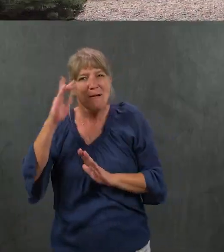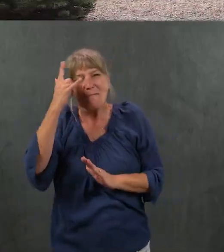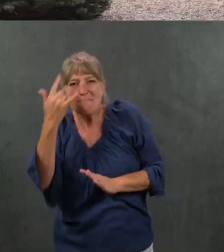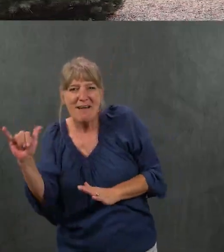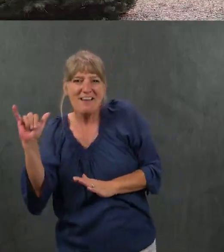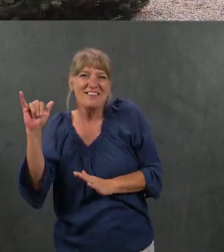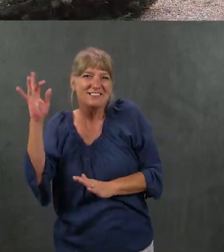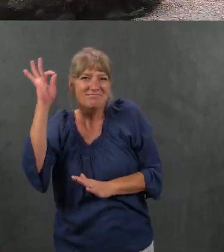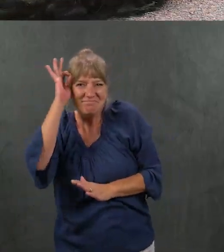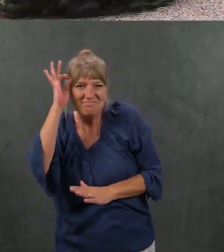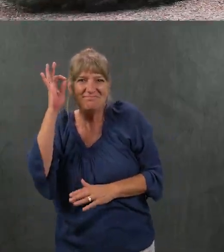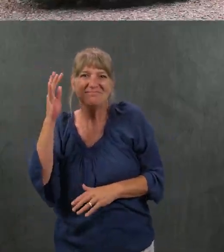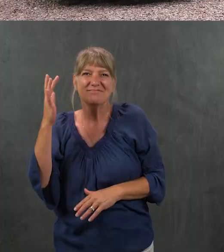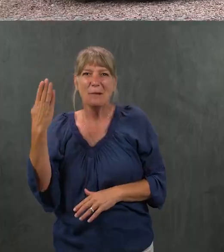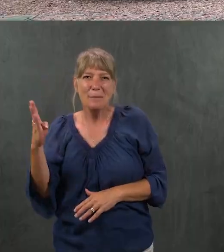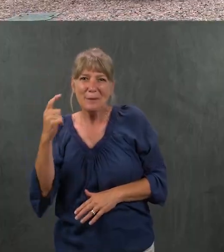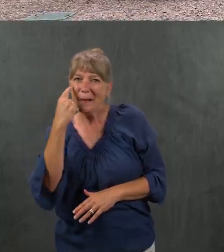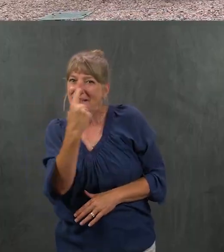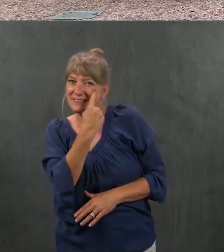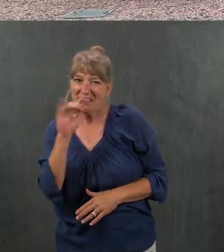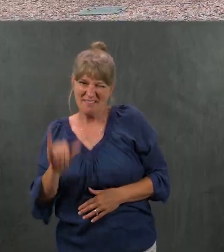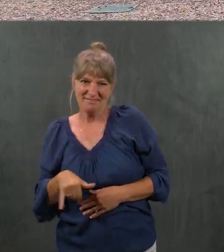blondish hair and my blue eyes.